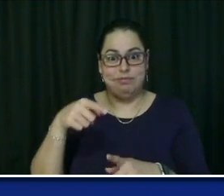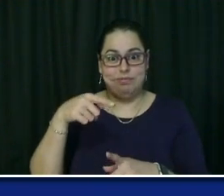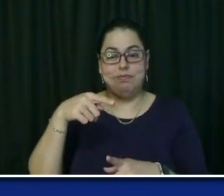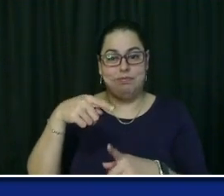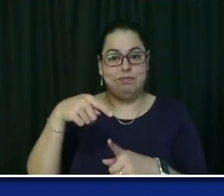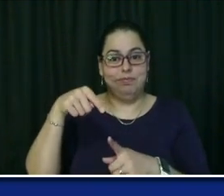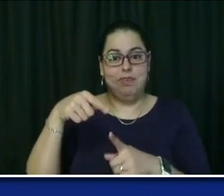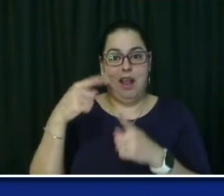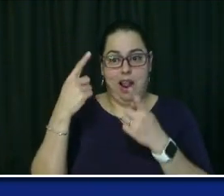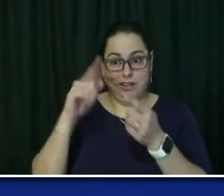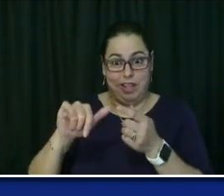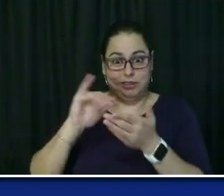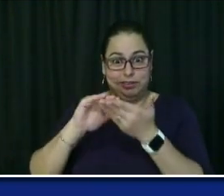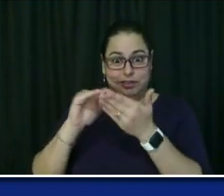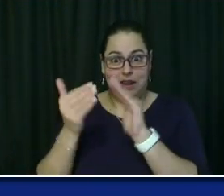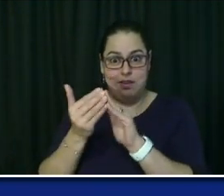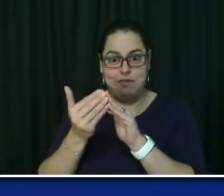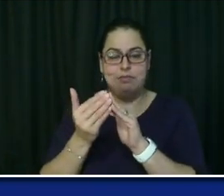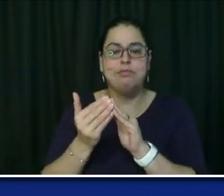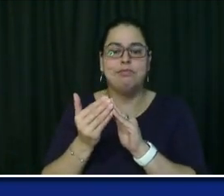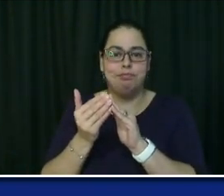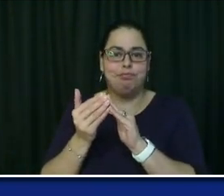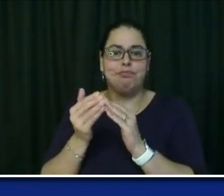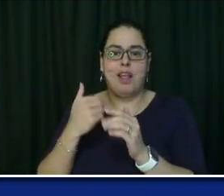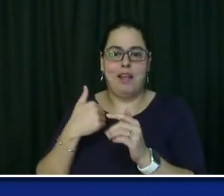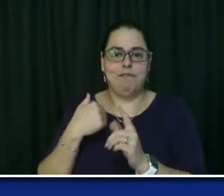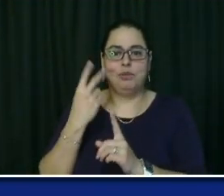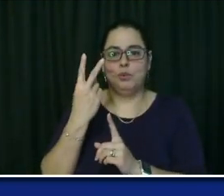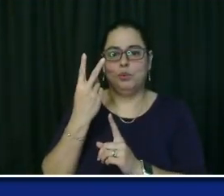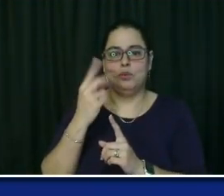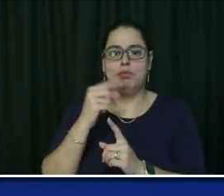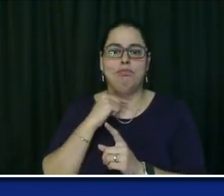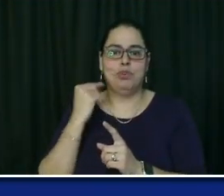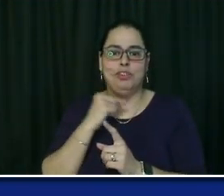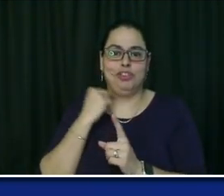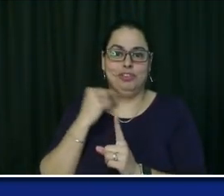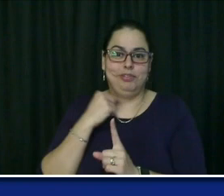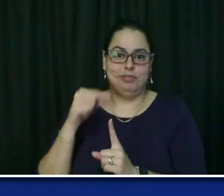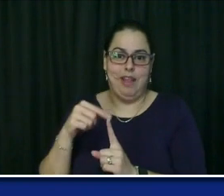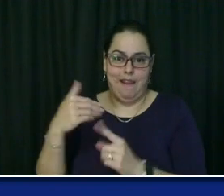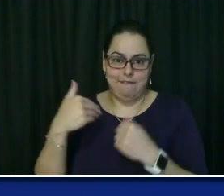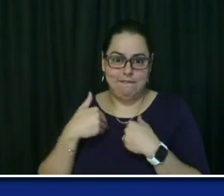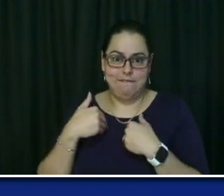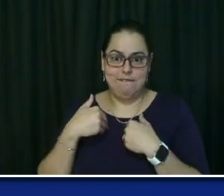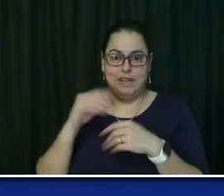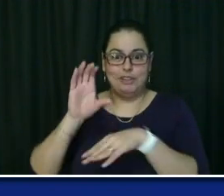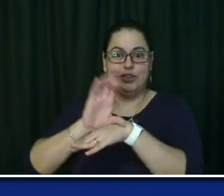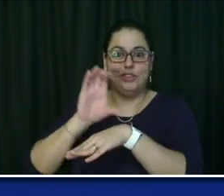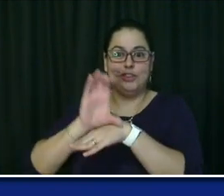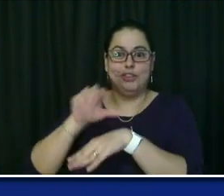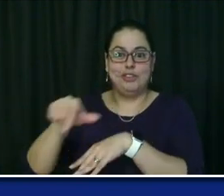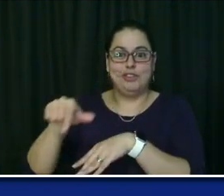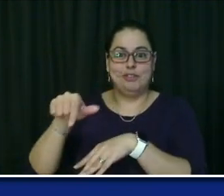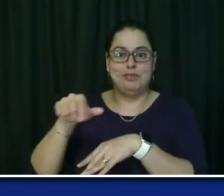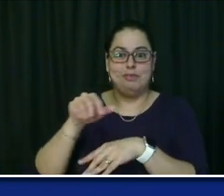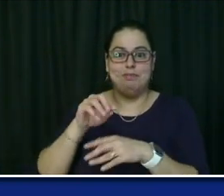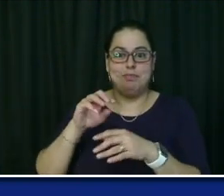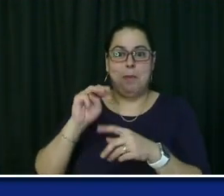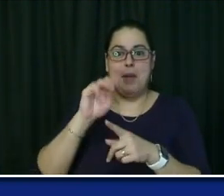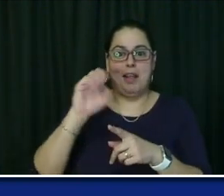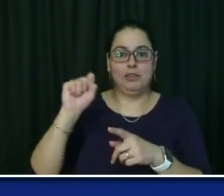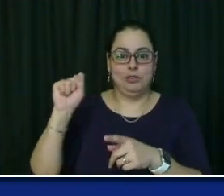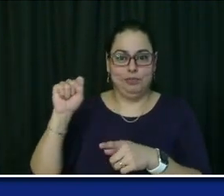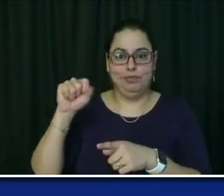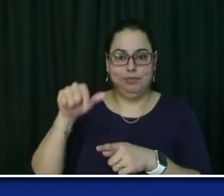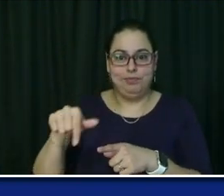a number of different masses, presided over a number of masses in a whole week period of time, day masses, and then a big Sunday schedule of masses and a special